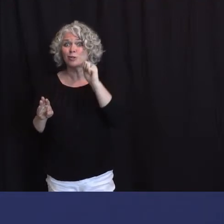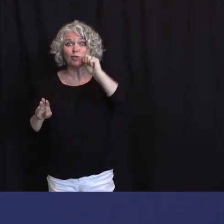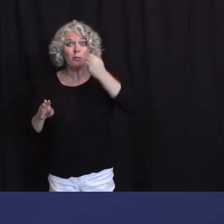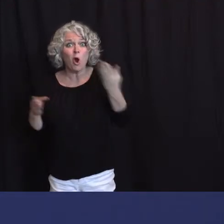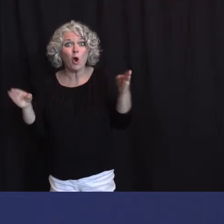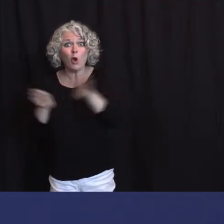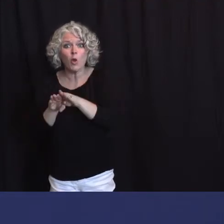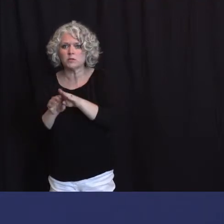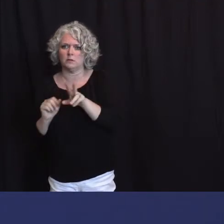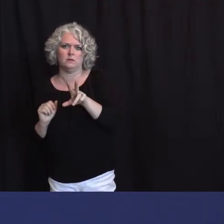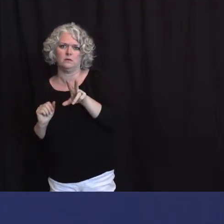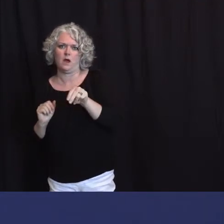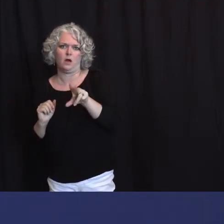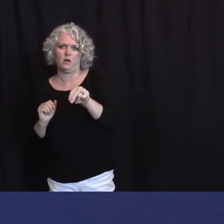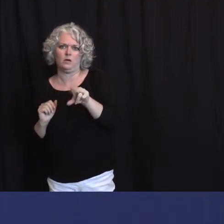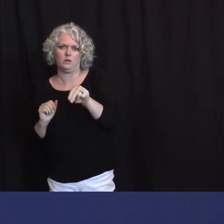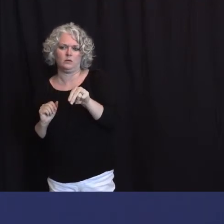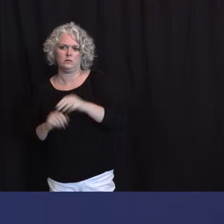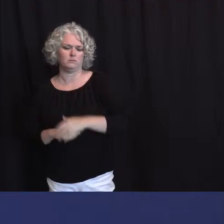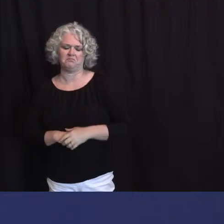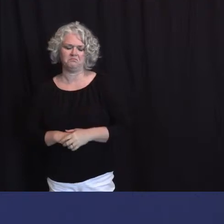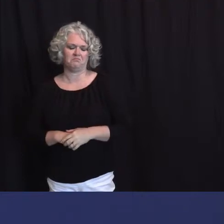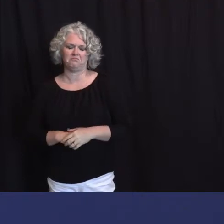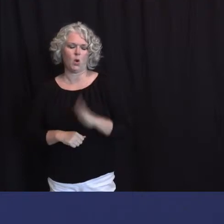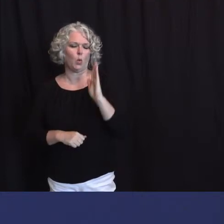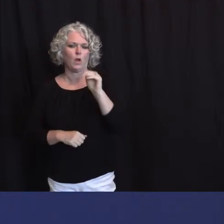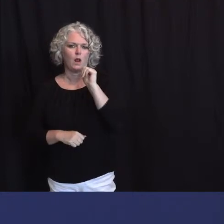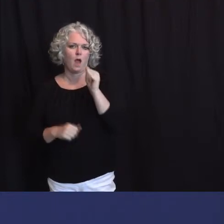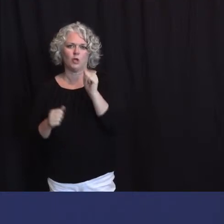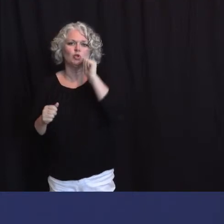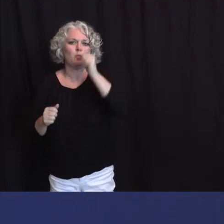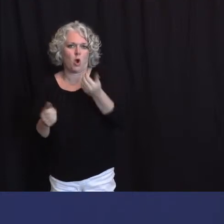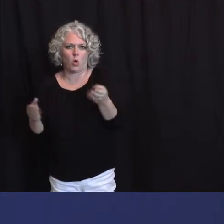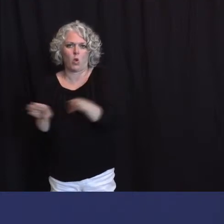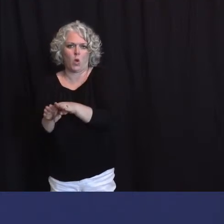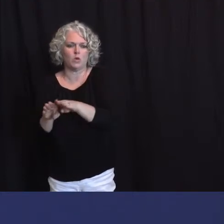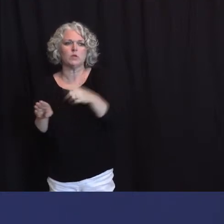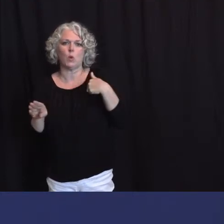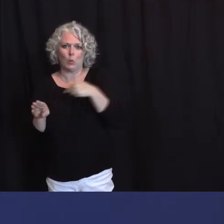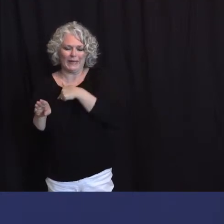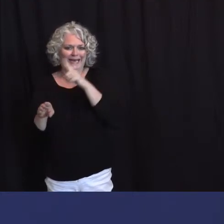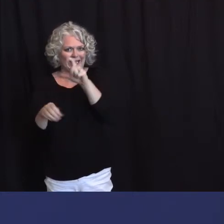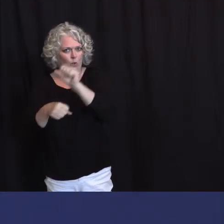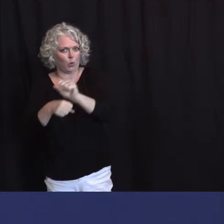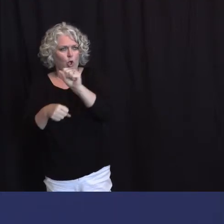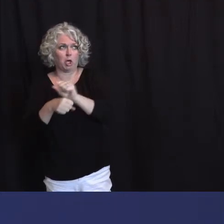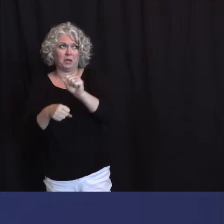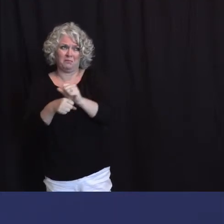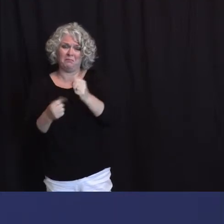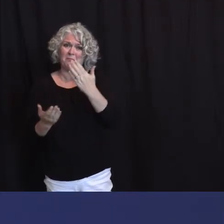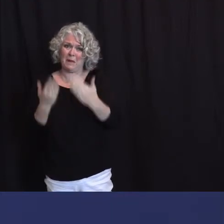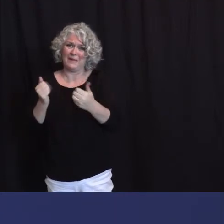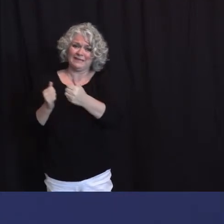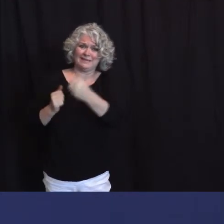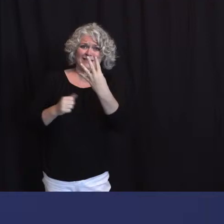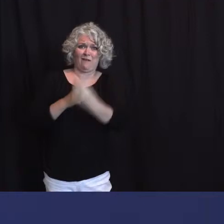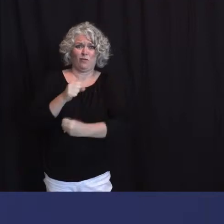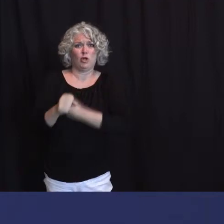I appreciate in advance the cooperation that we'll need from our legislative partners. This is a multi-year process. You just can't flip a light